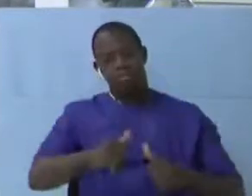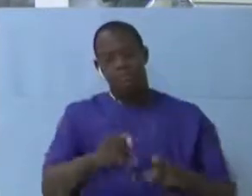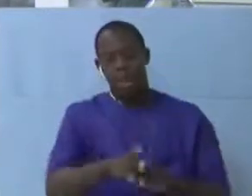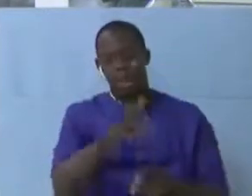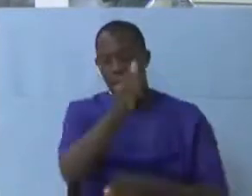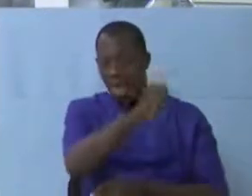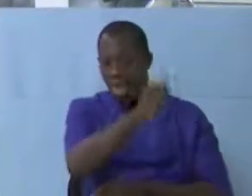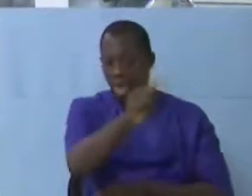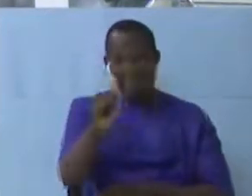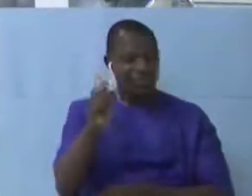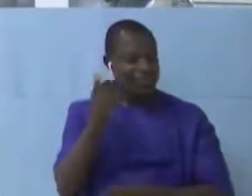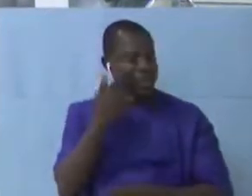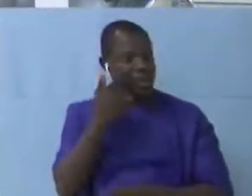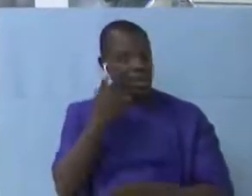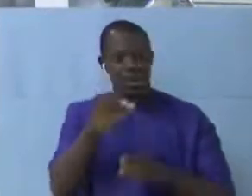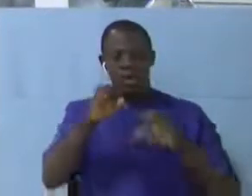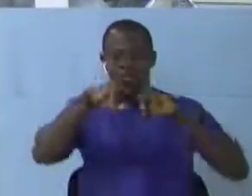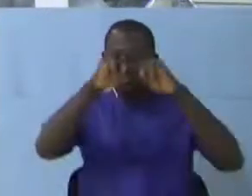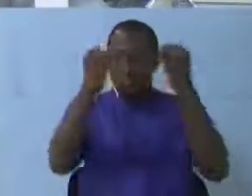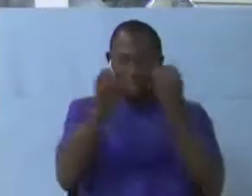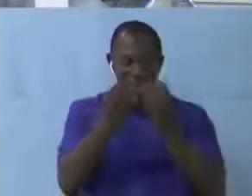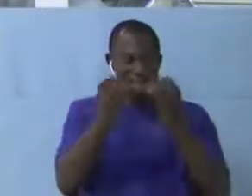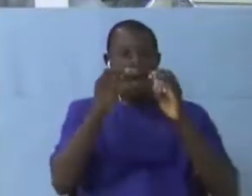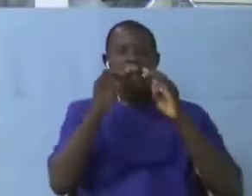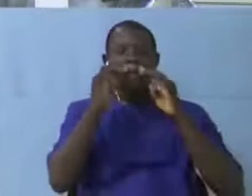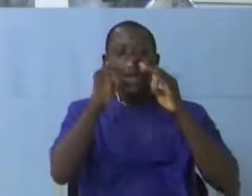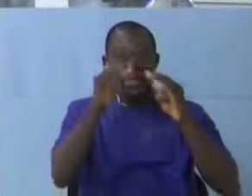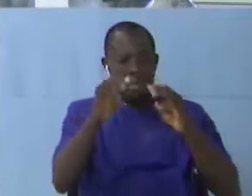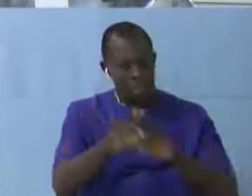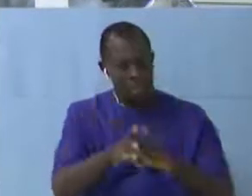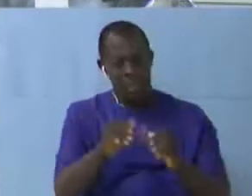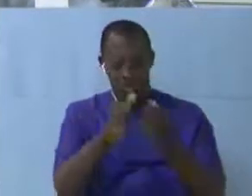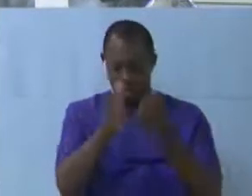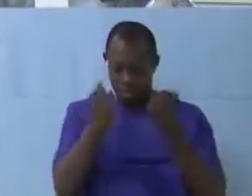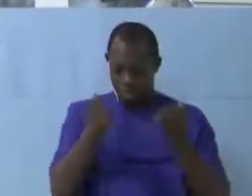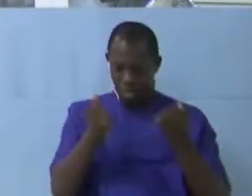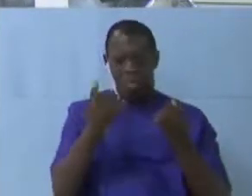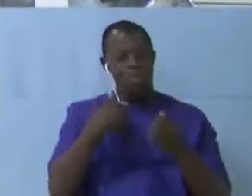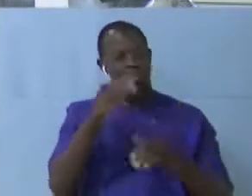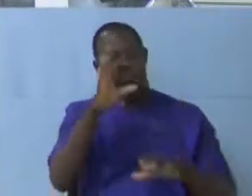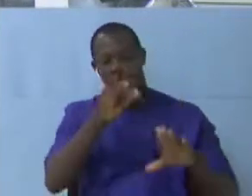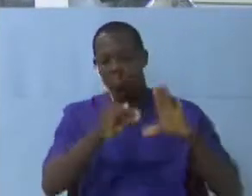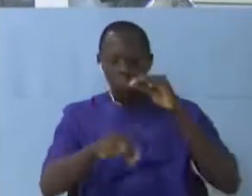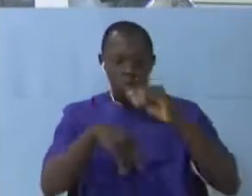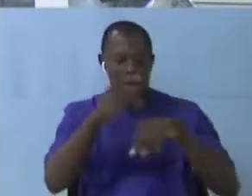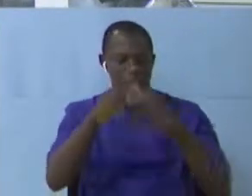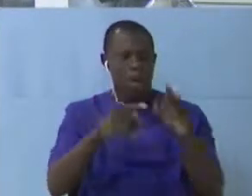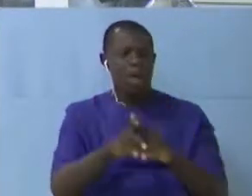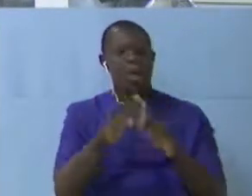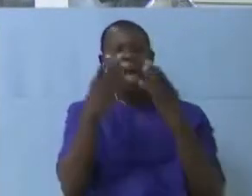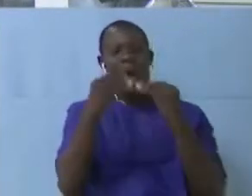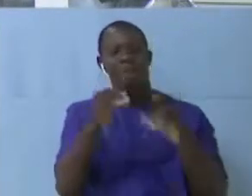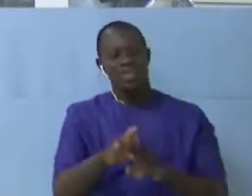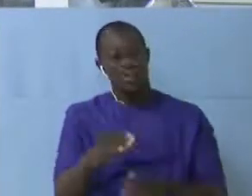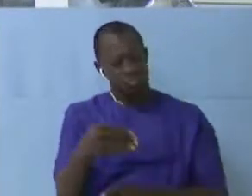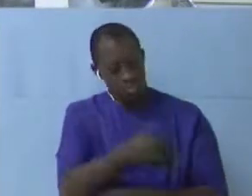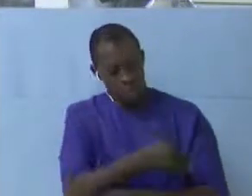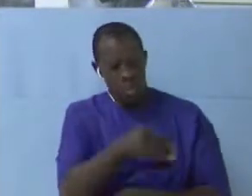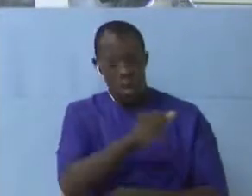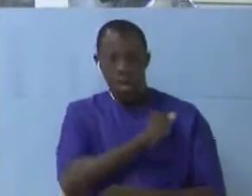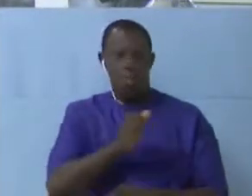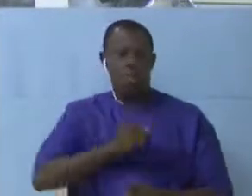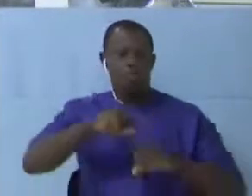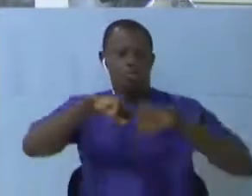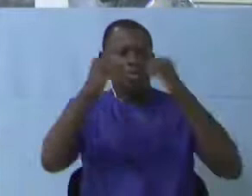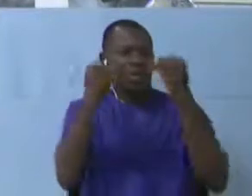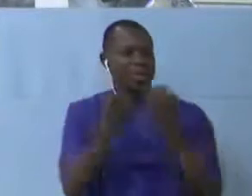day in the papers, social media, people talk about how corrupt our society is. bot bu set ci buntu taseekaay xibaar yi si internet